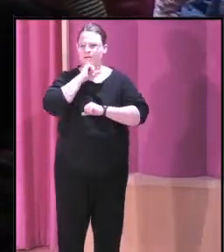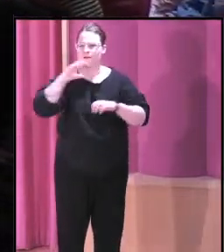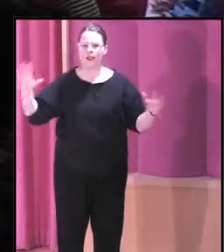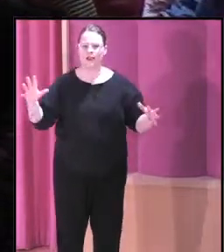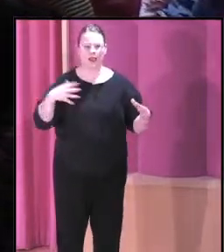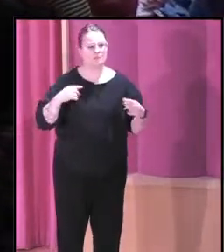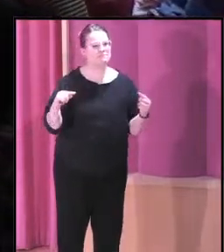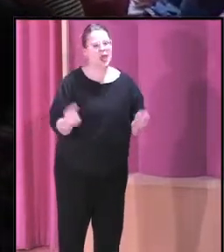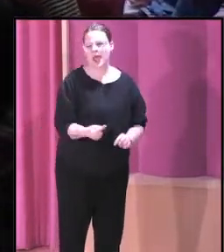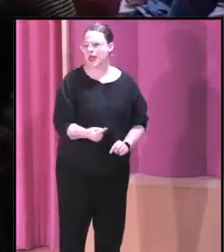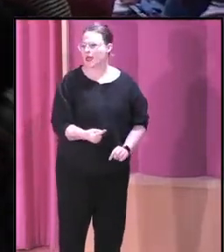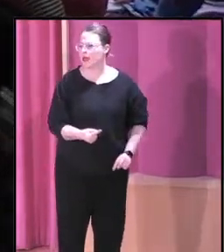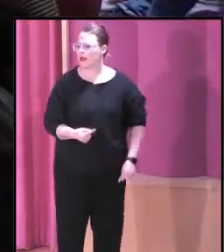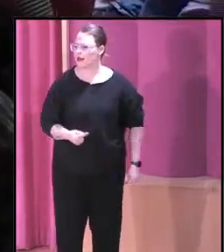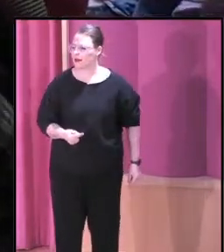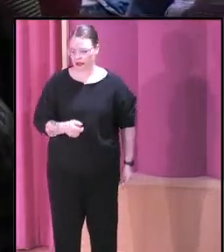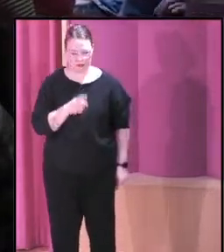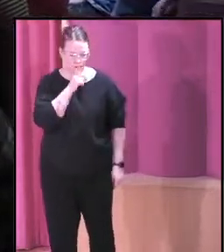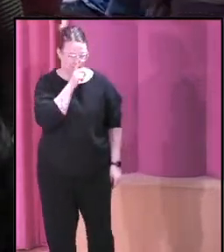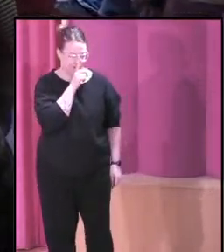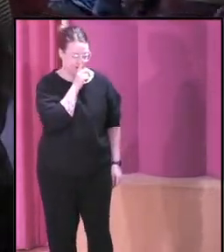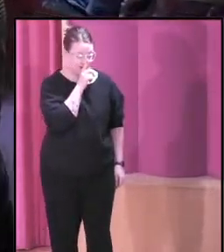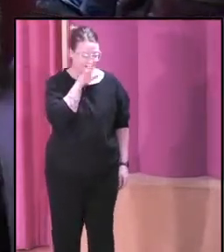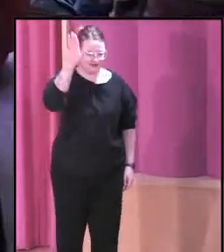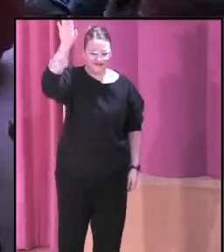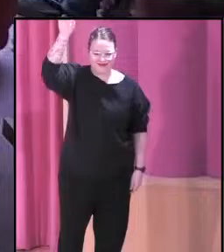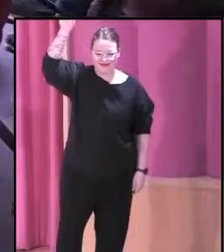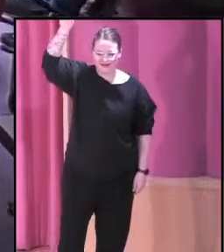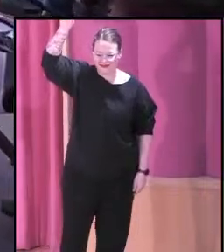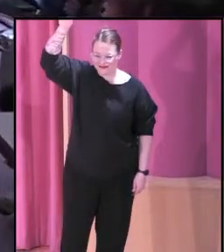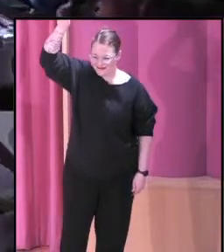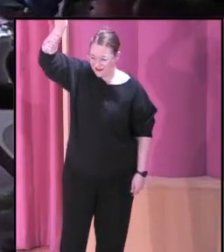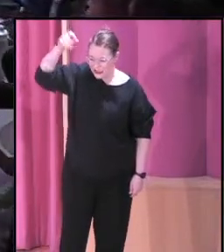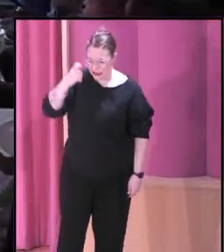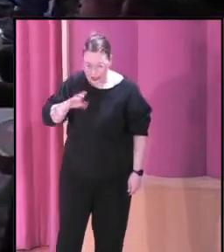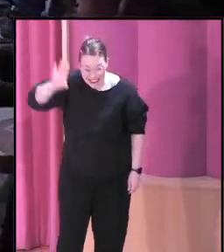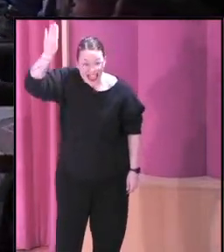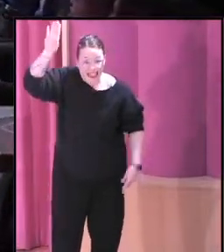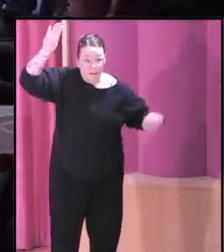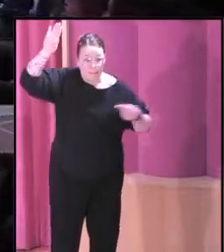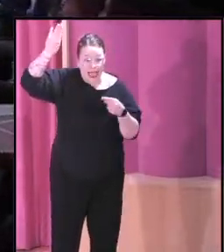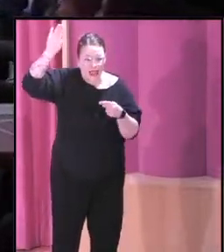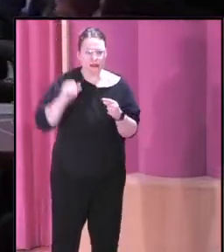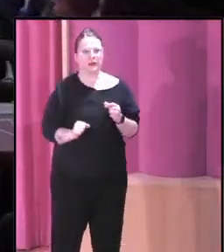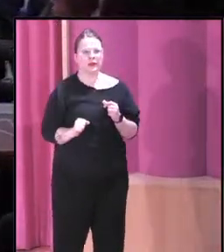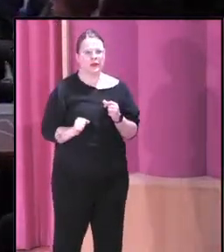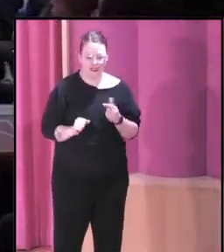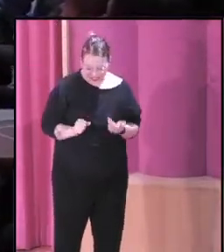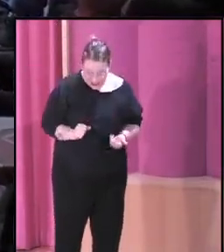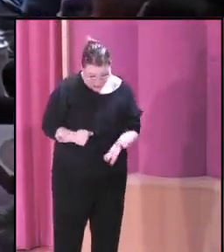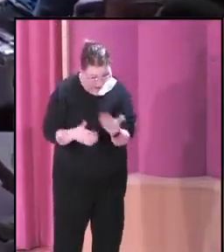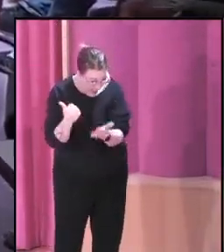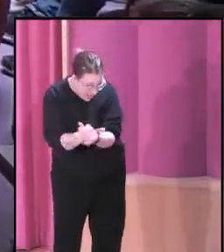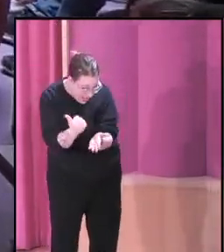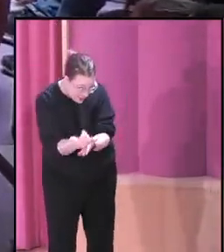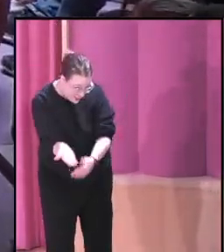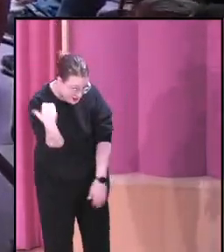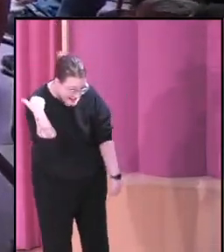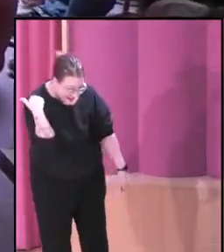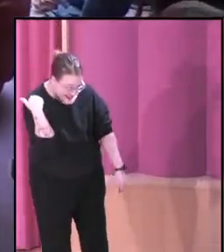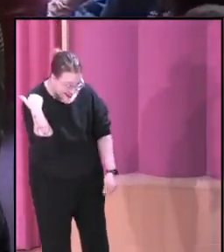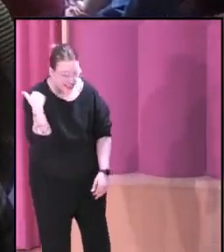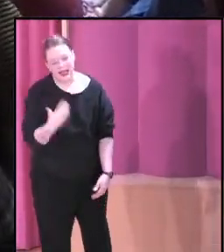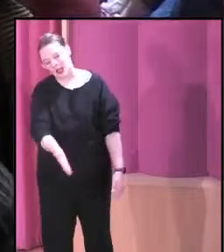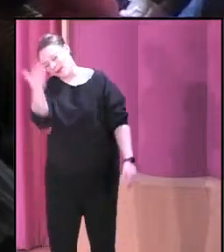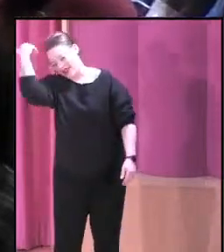pain. Let's see. Somebody, you had your arm up a second ago. The pain thing was a joke. Would you like to help me out? Come on